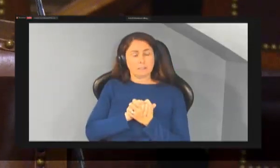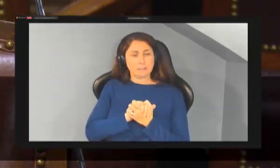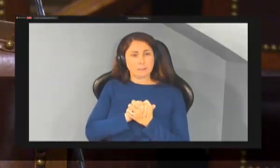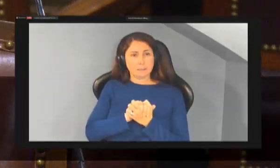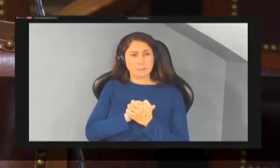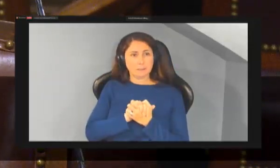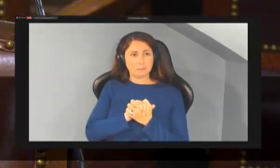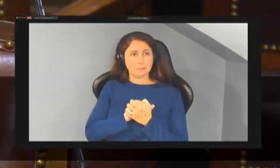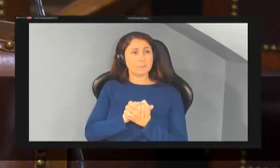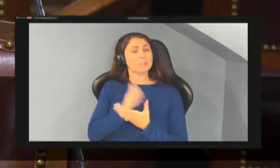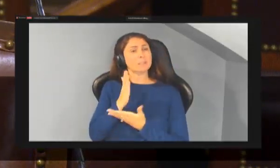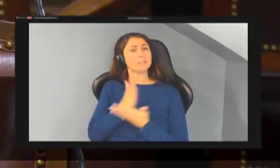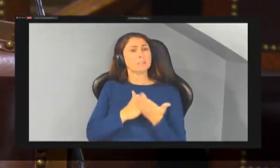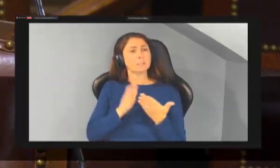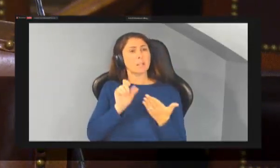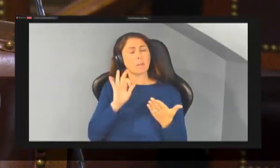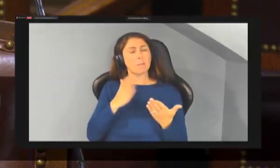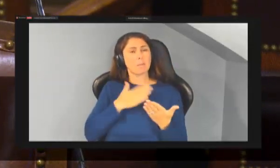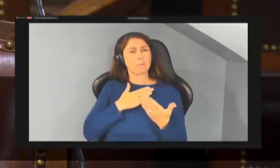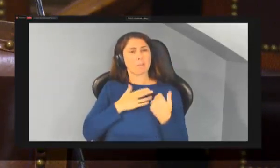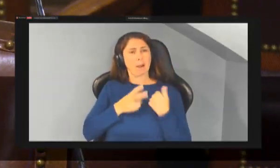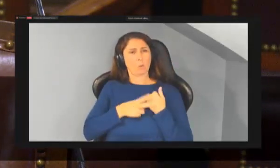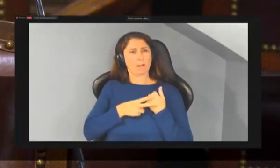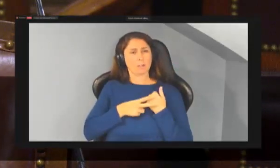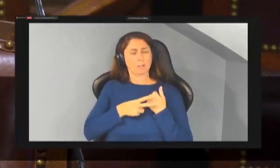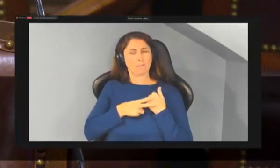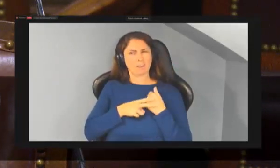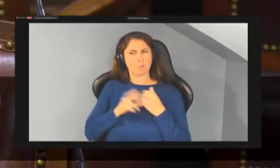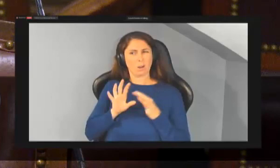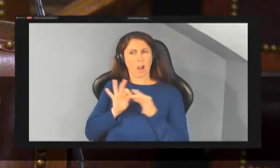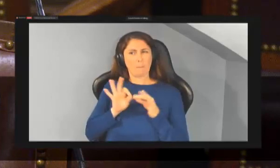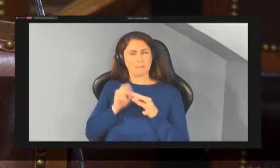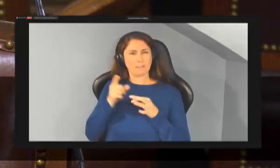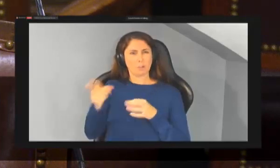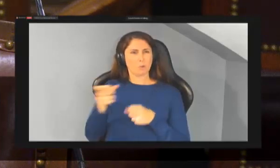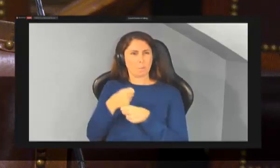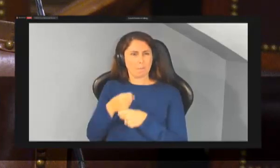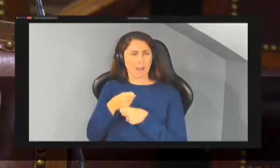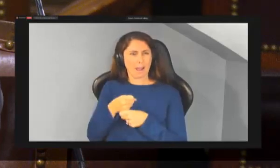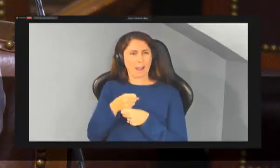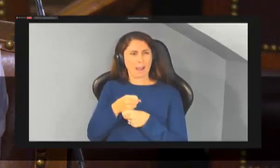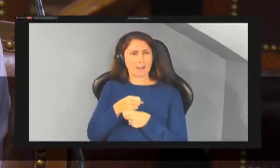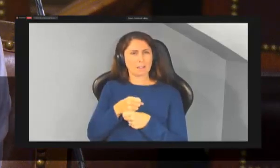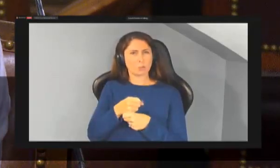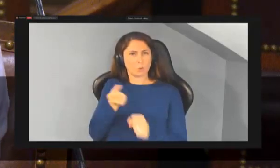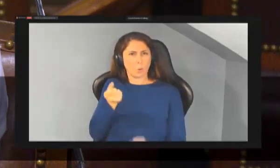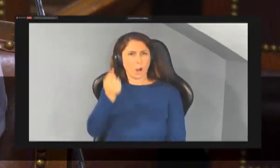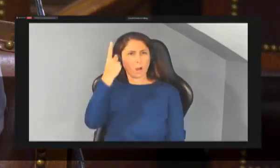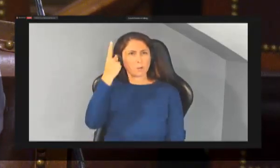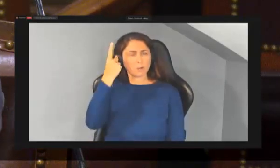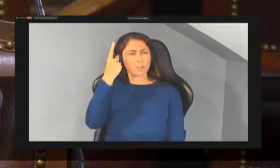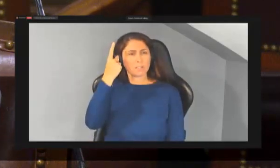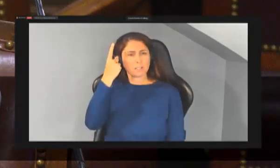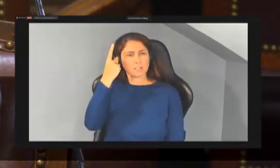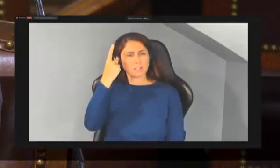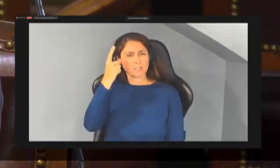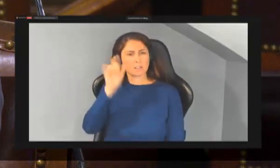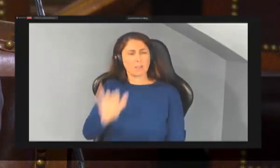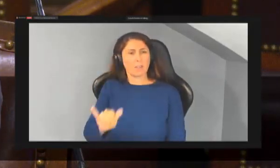Some of my reservations are based in comments that you made as to understanding the totality of the